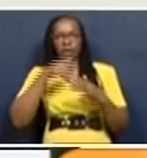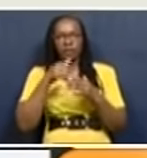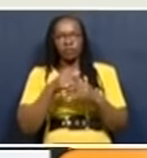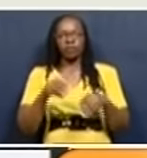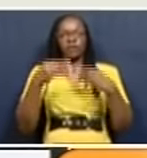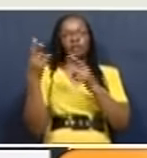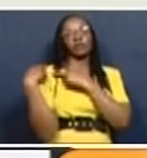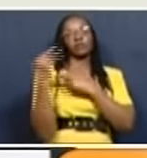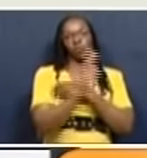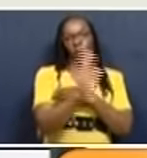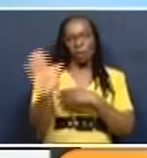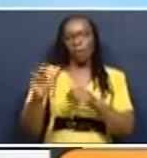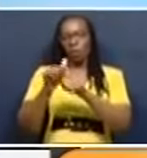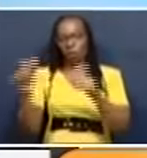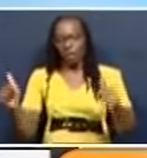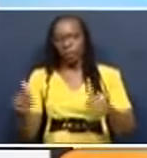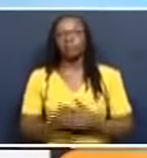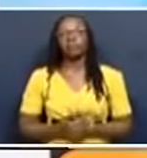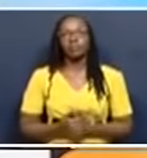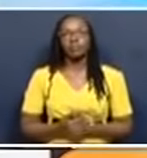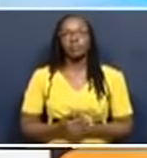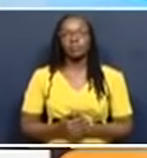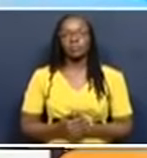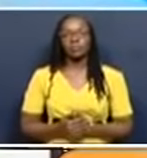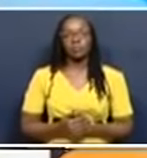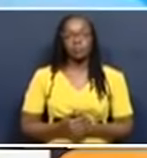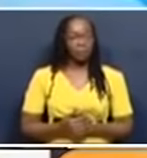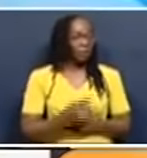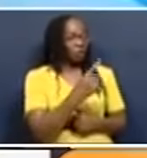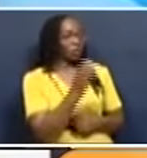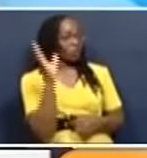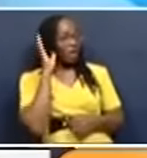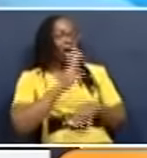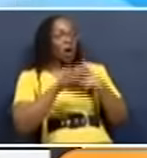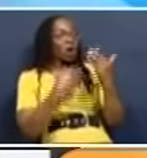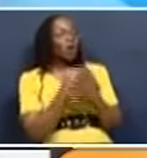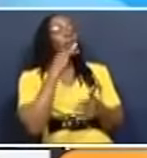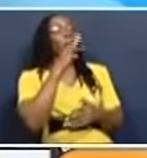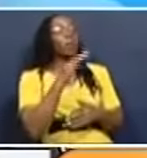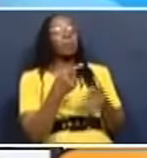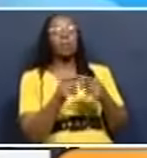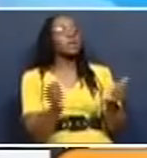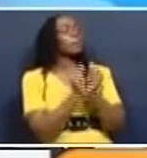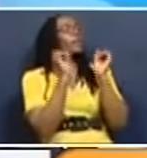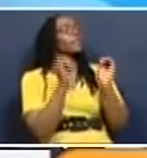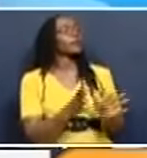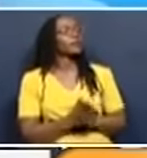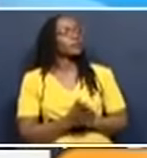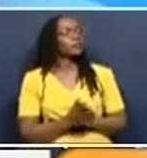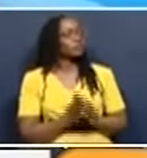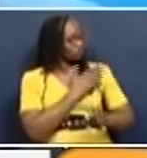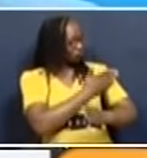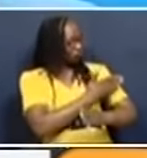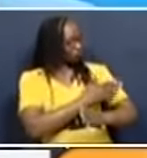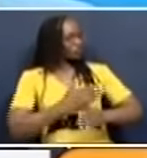mandates effectively. All that they said never really came to pass. I mean, your predecessors have effectively sent